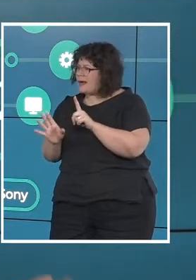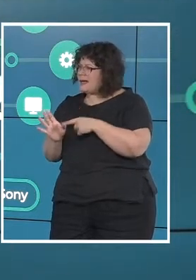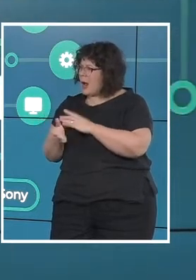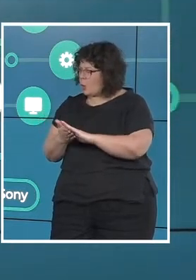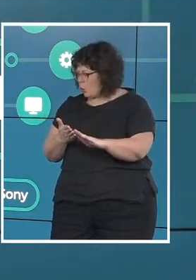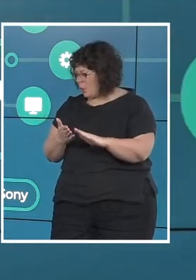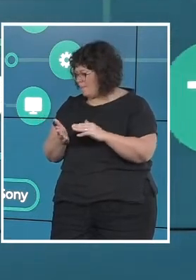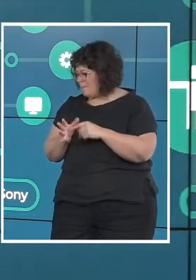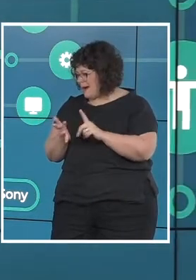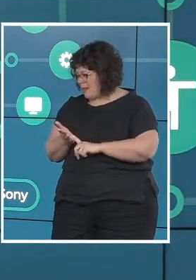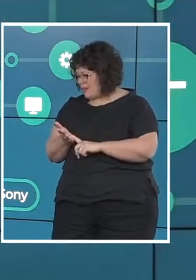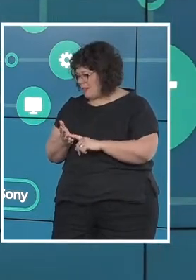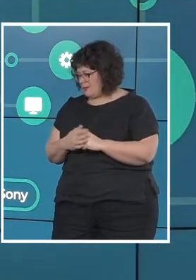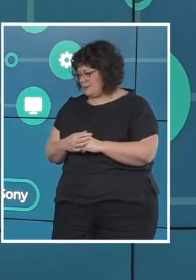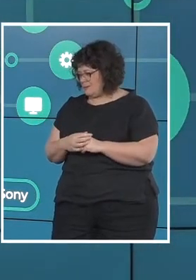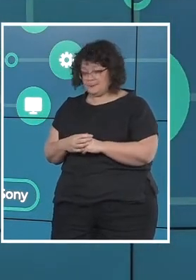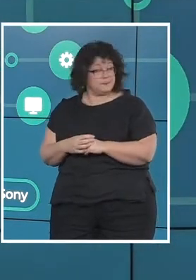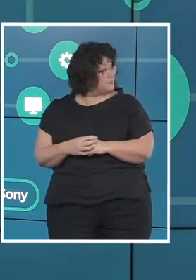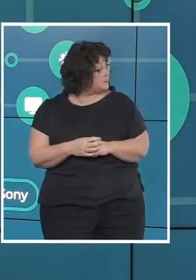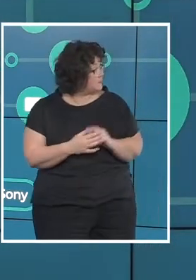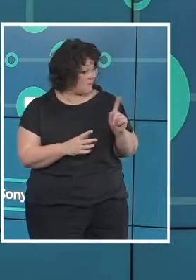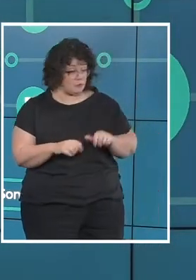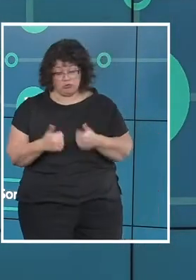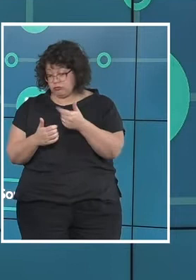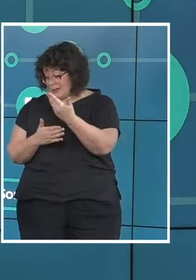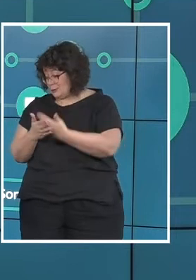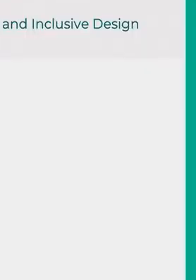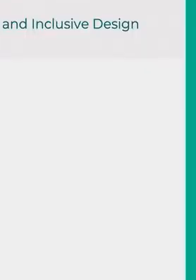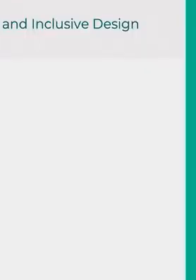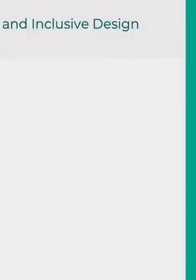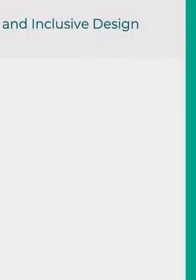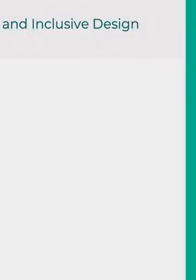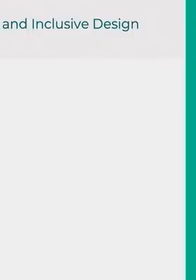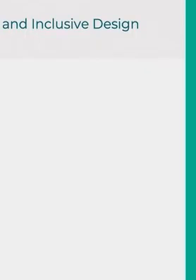what's on the screen. So let me play this. Customize button.